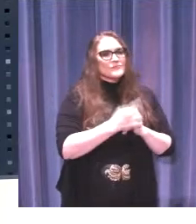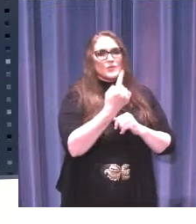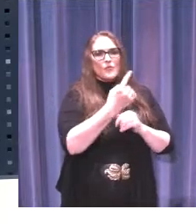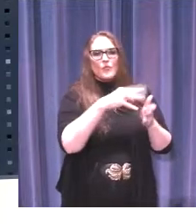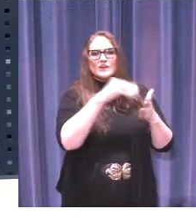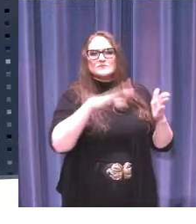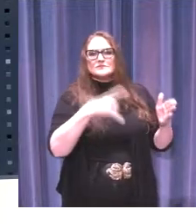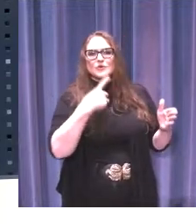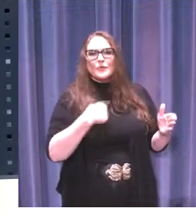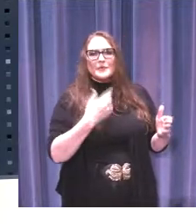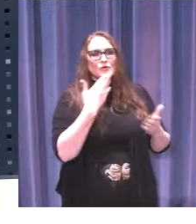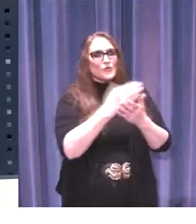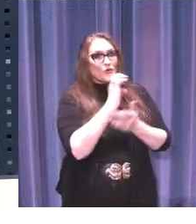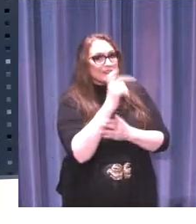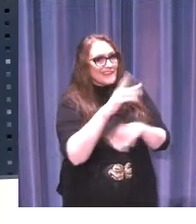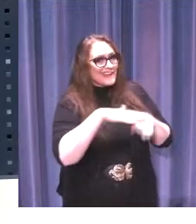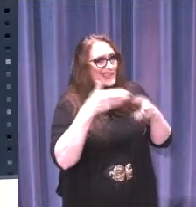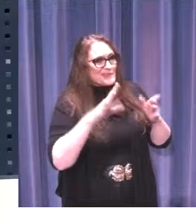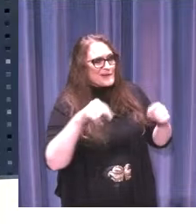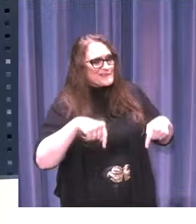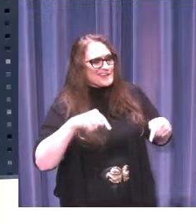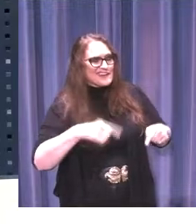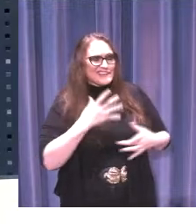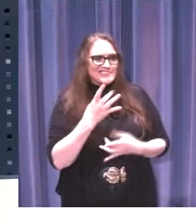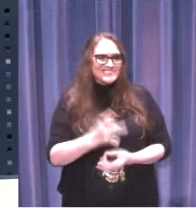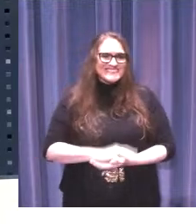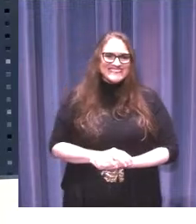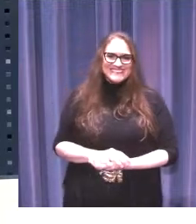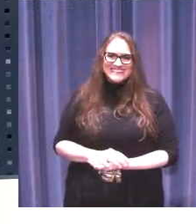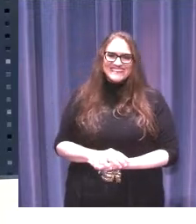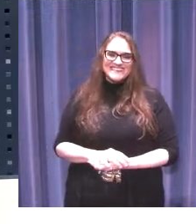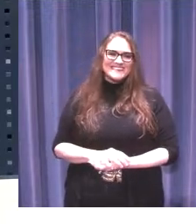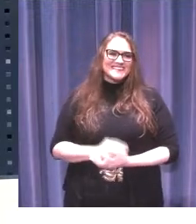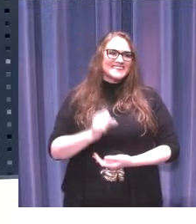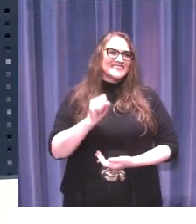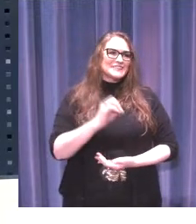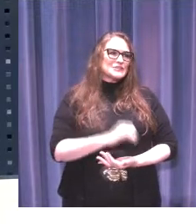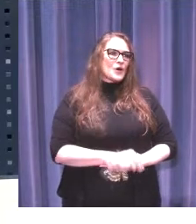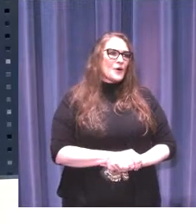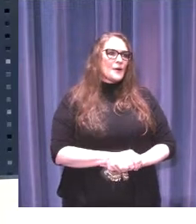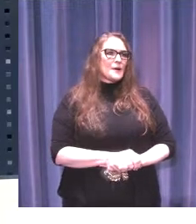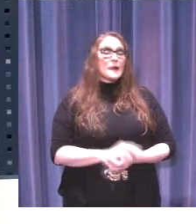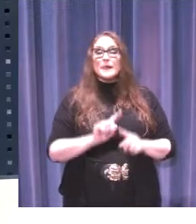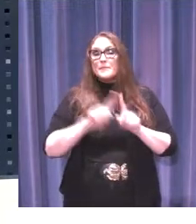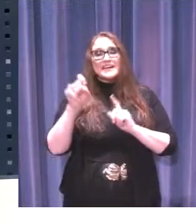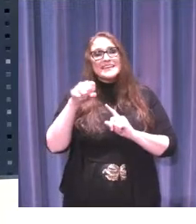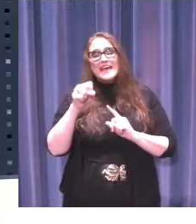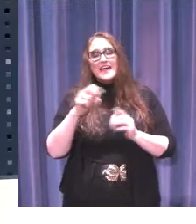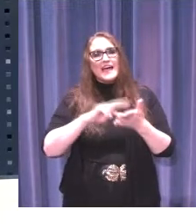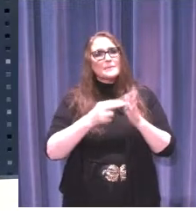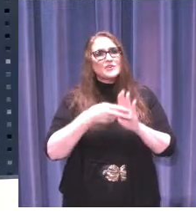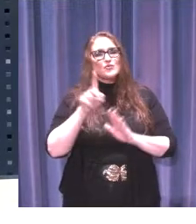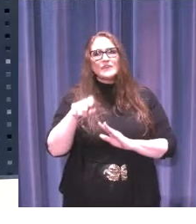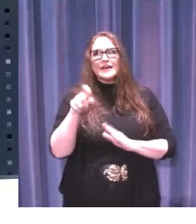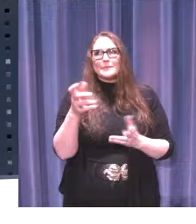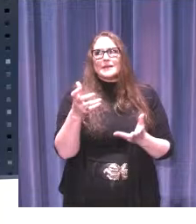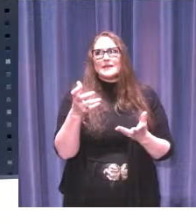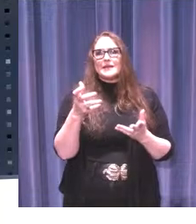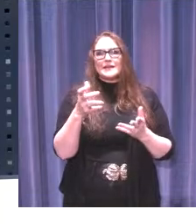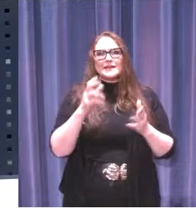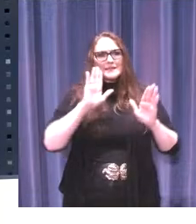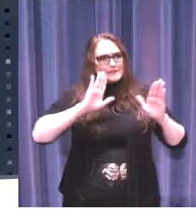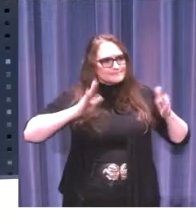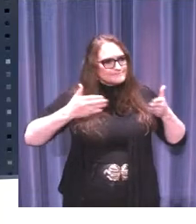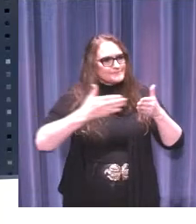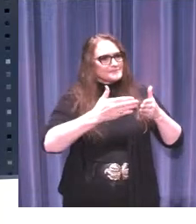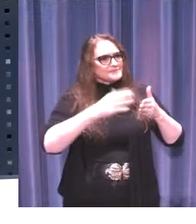me, good luck on the way over here, interestingly enough. So, but yeah, you got to be tuned into